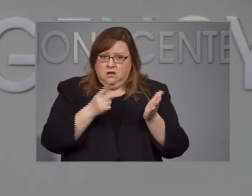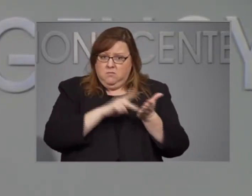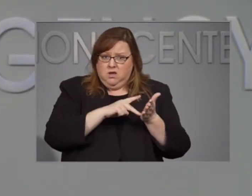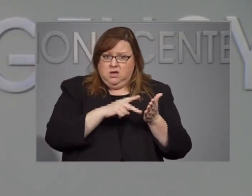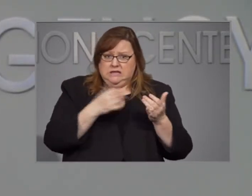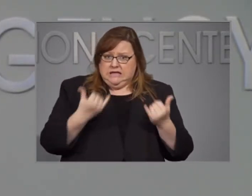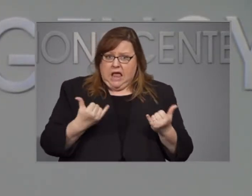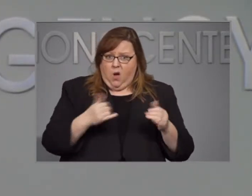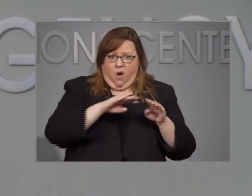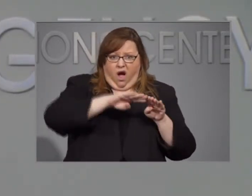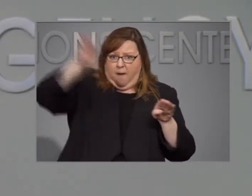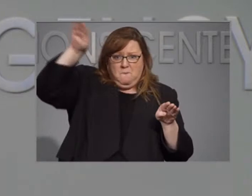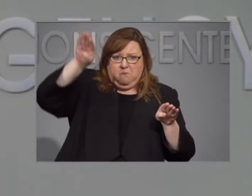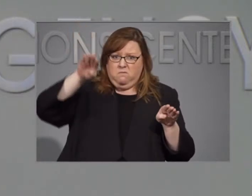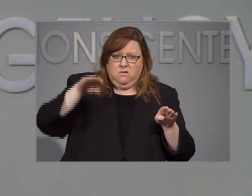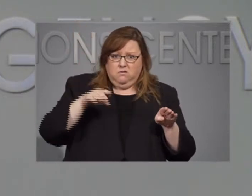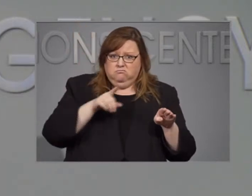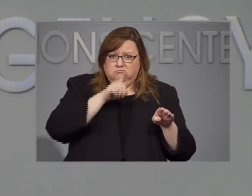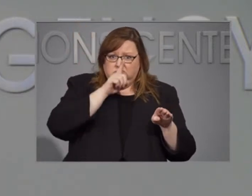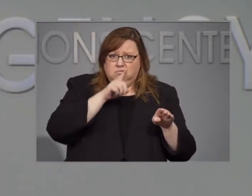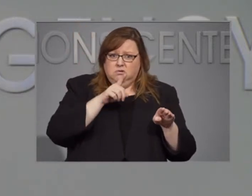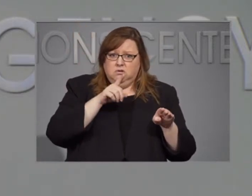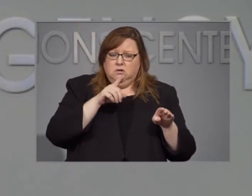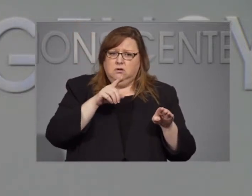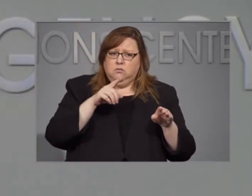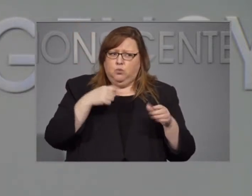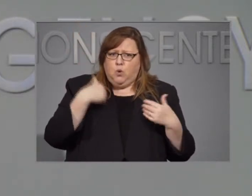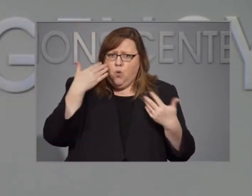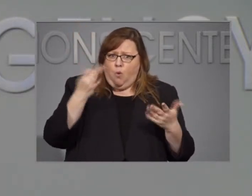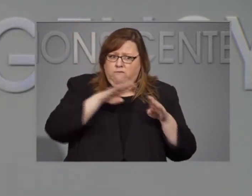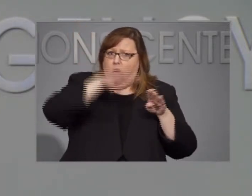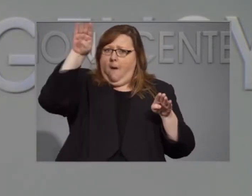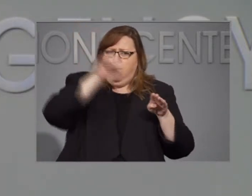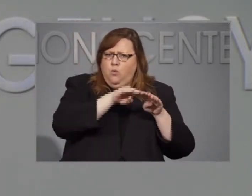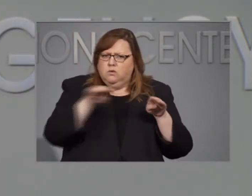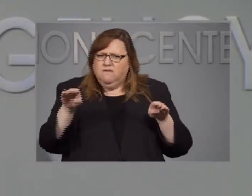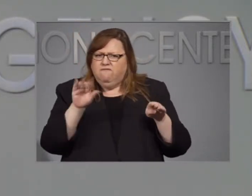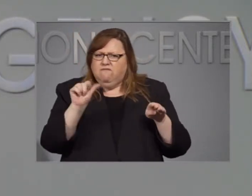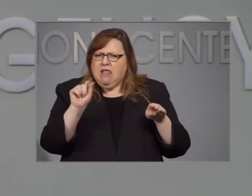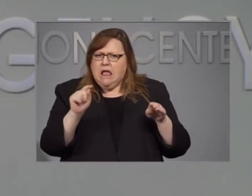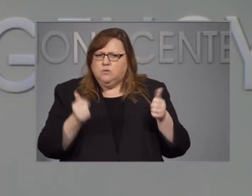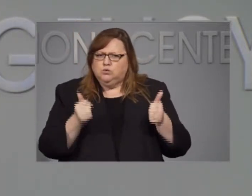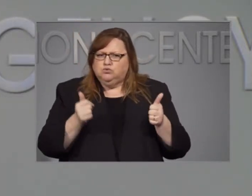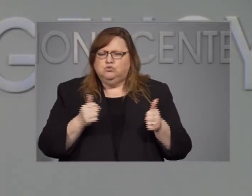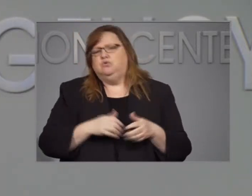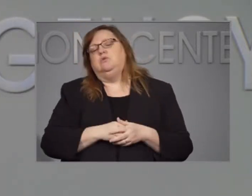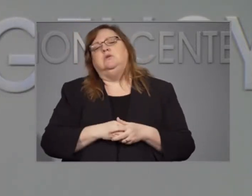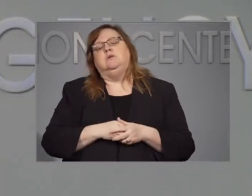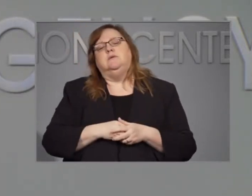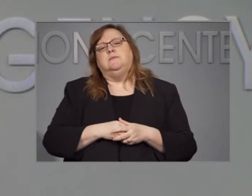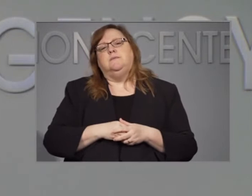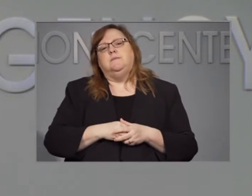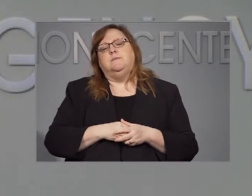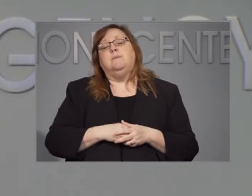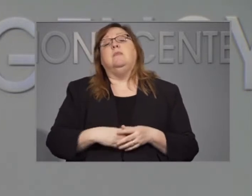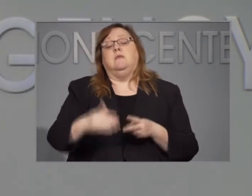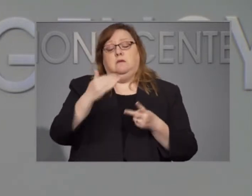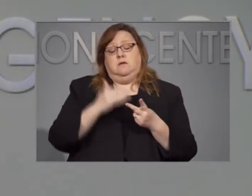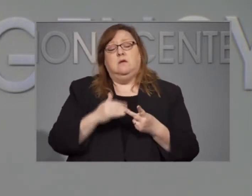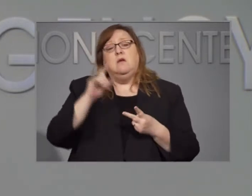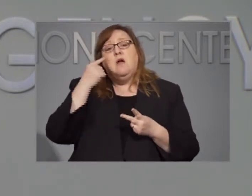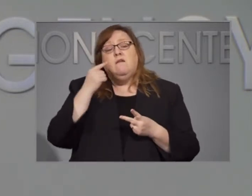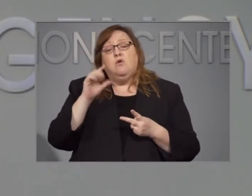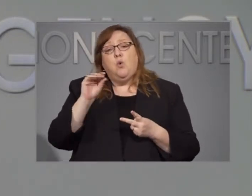are going towards the peak that you have said we avoided? And for Governor Cooper, phase 2.5 or phase 3 could mean bigger